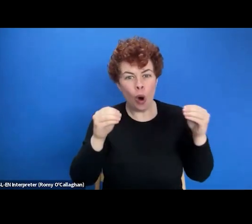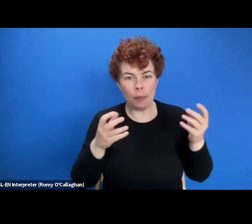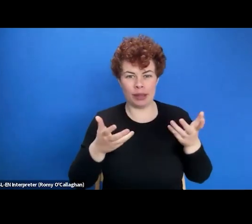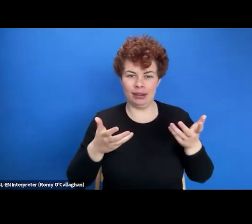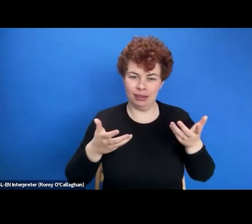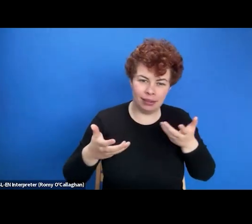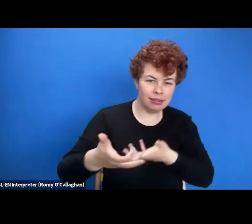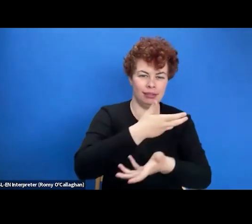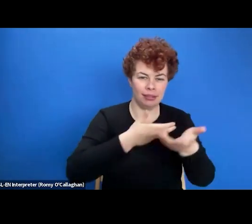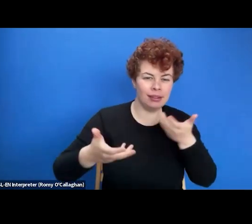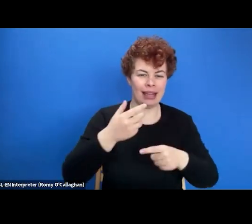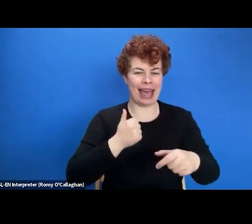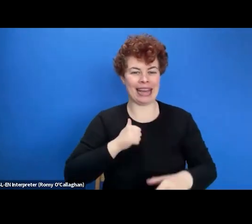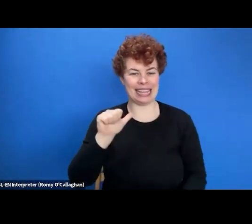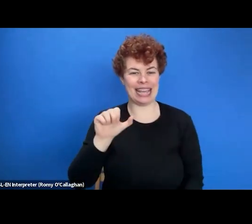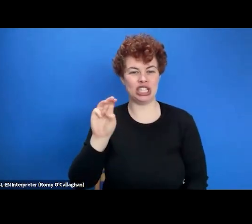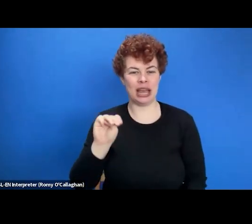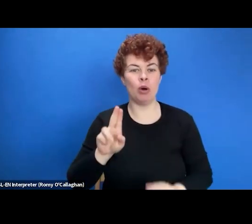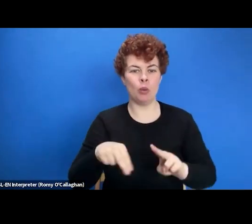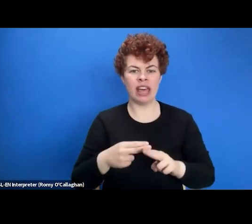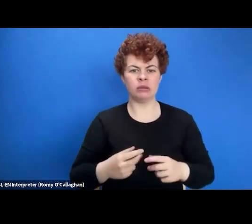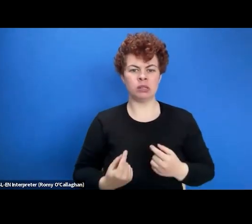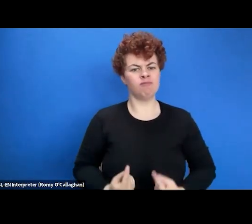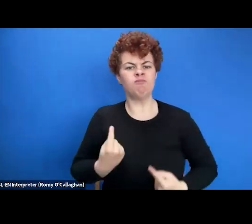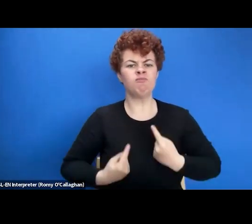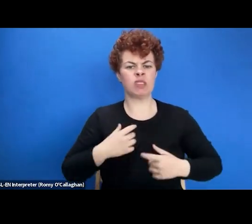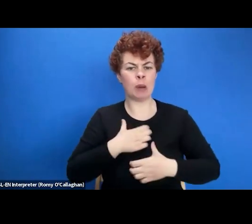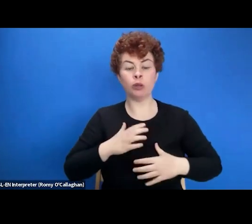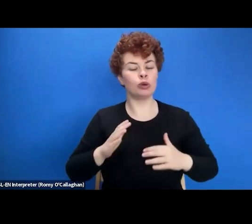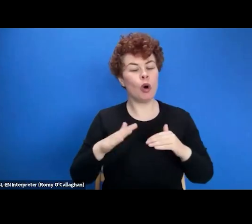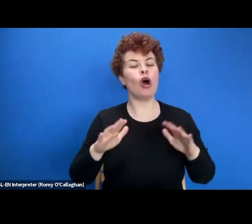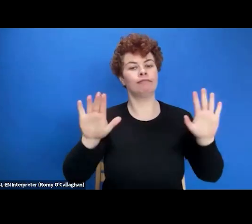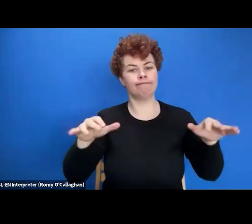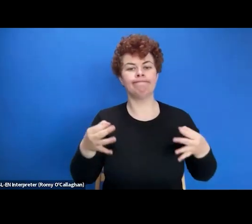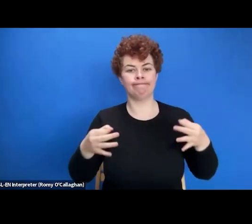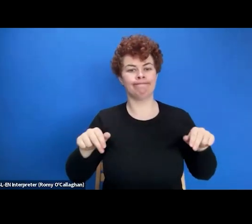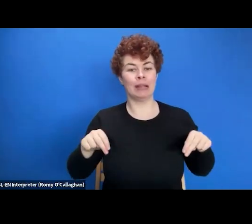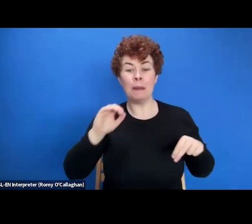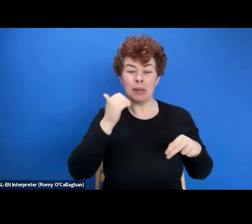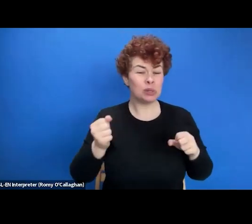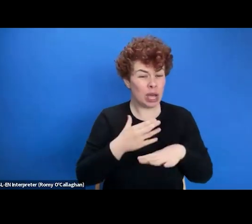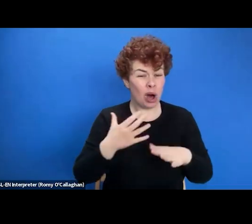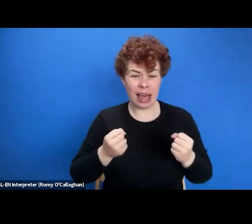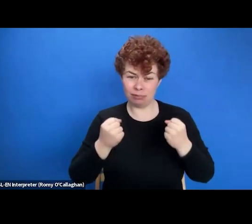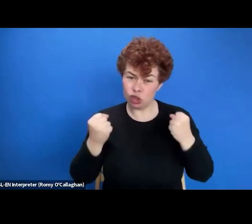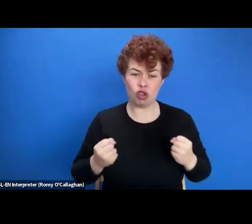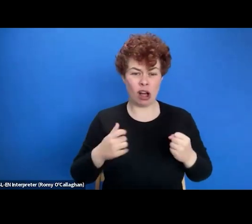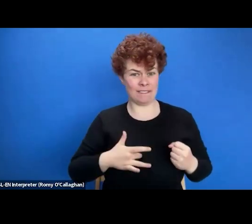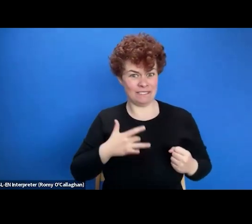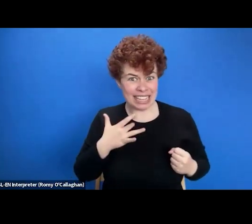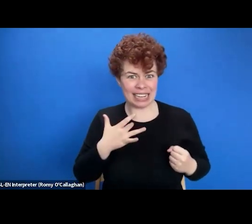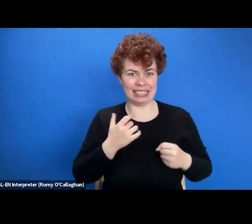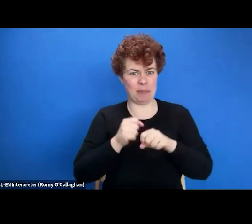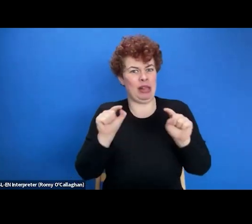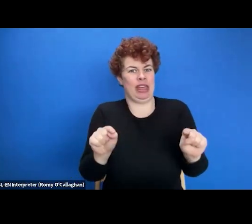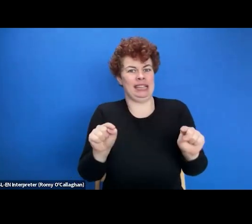met without the strong emotions that I know we all have on these topics, which often can be polarized.